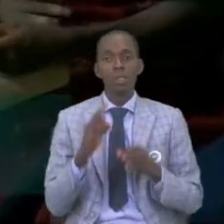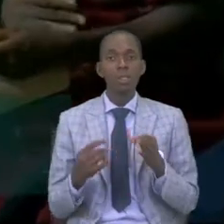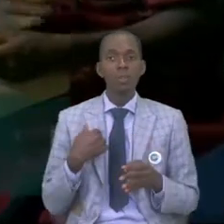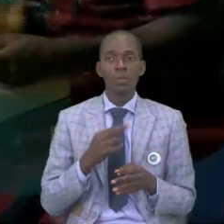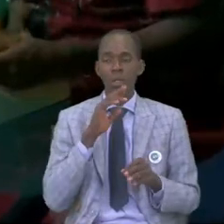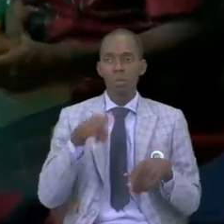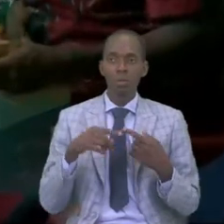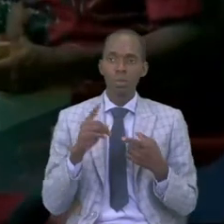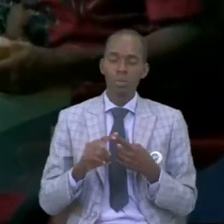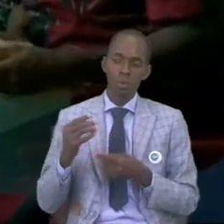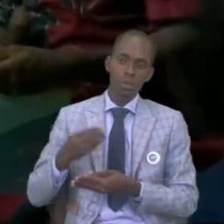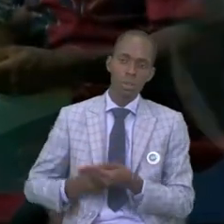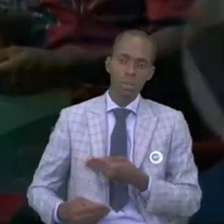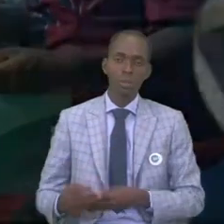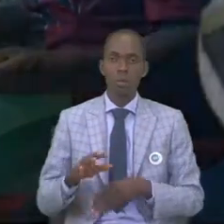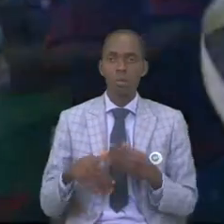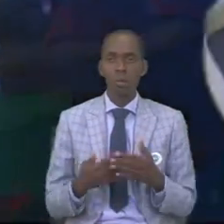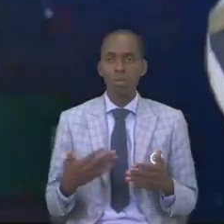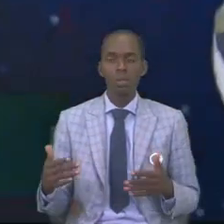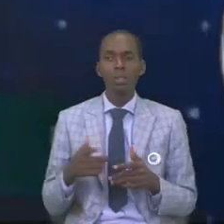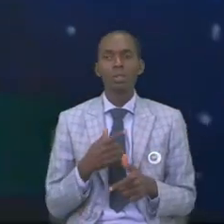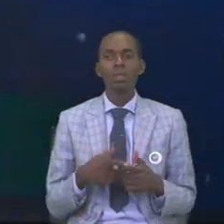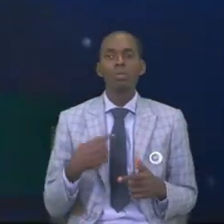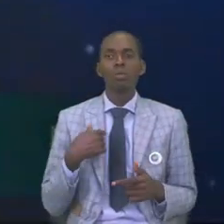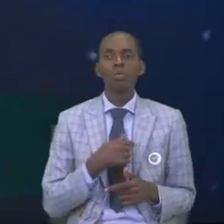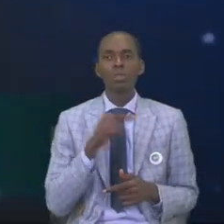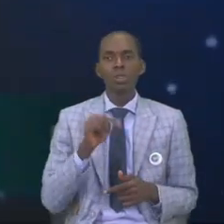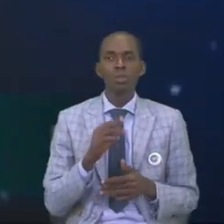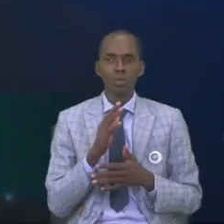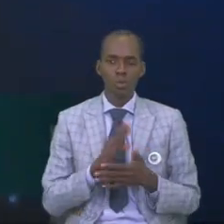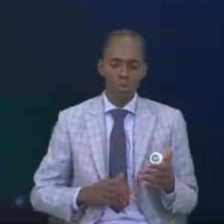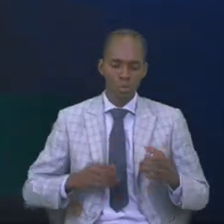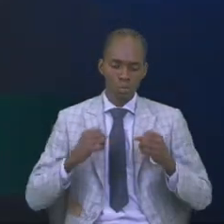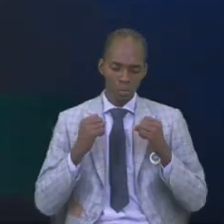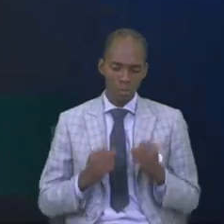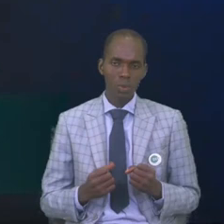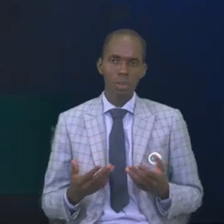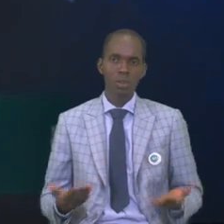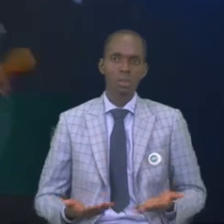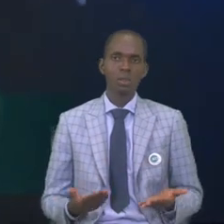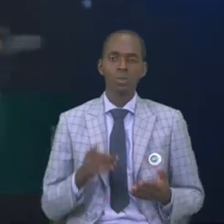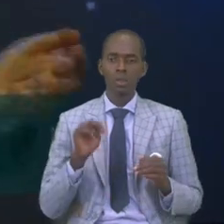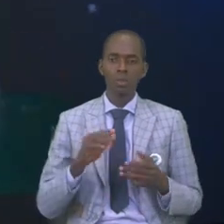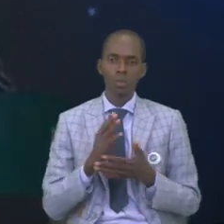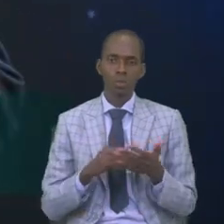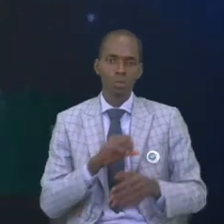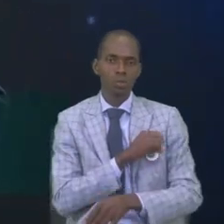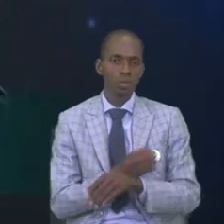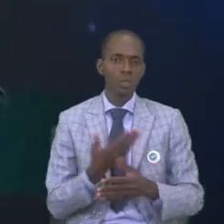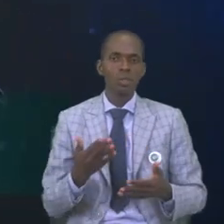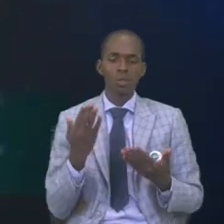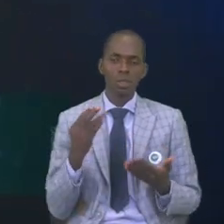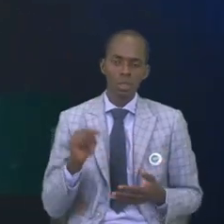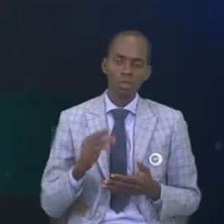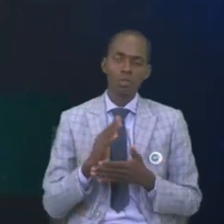all things over there, we need some strength here. I need to inherit some strength here. We need some grace here. I